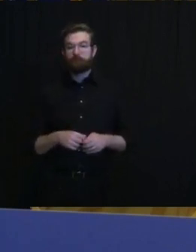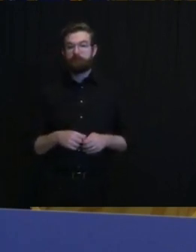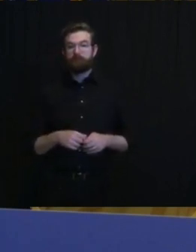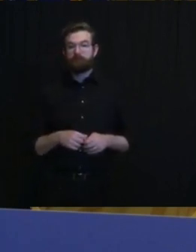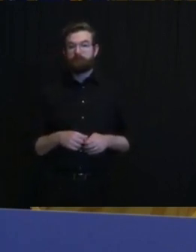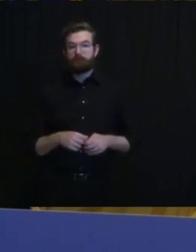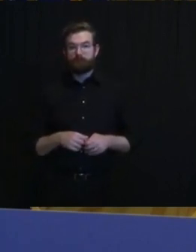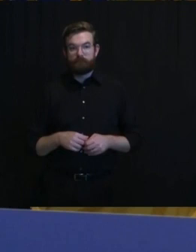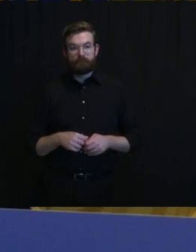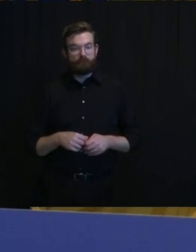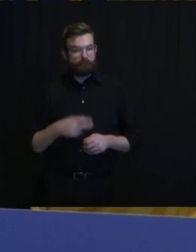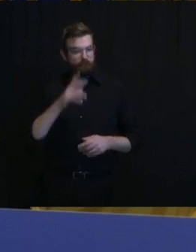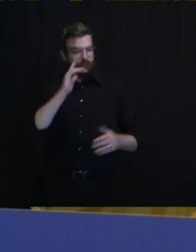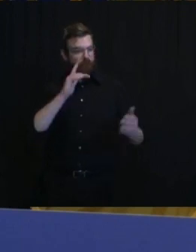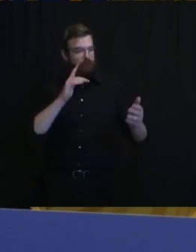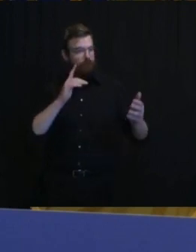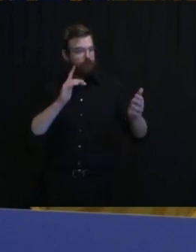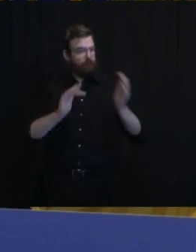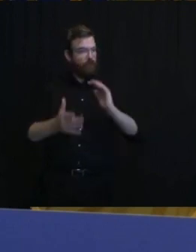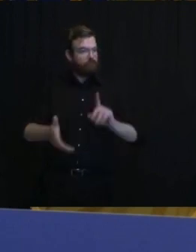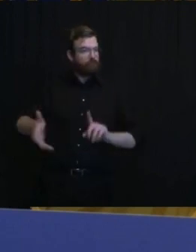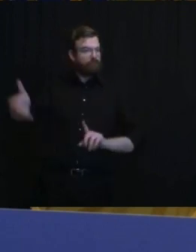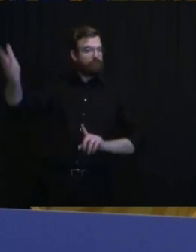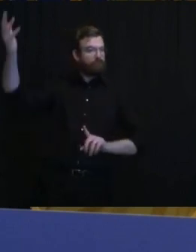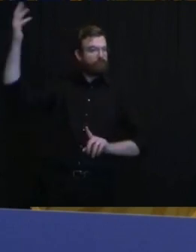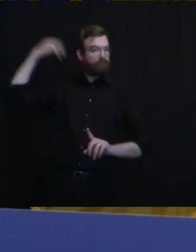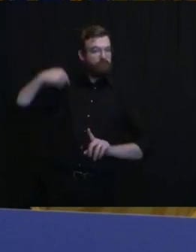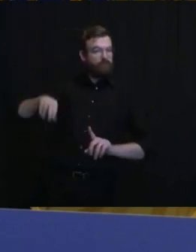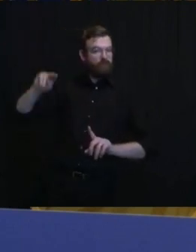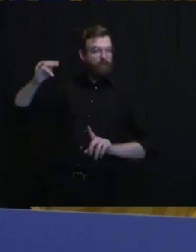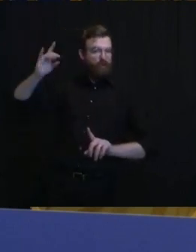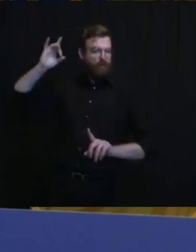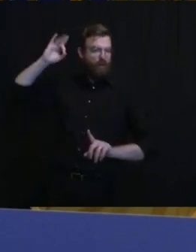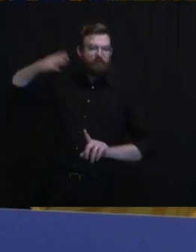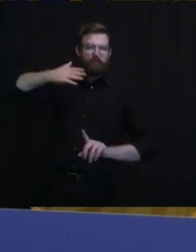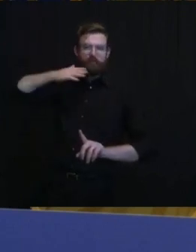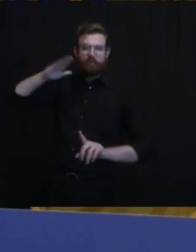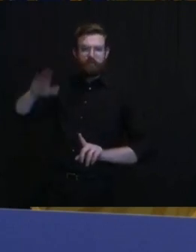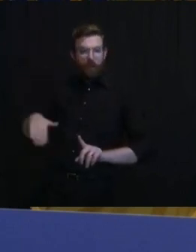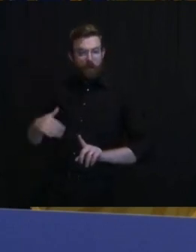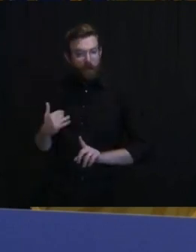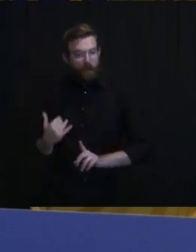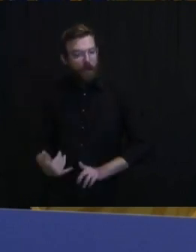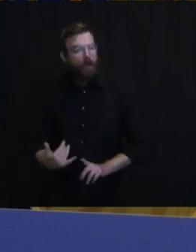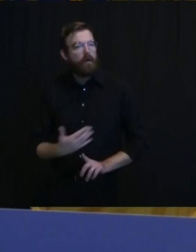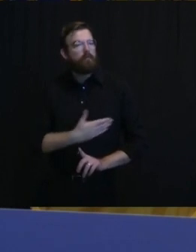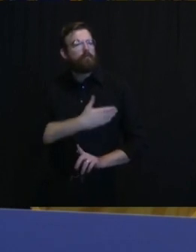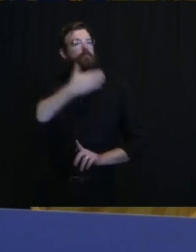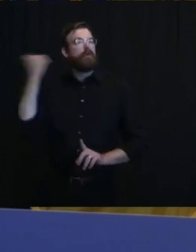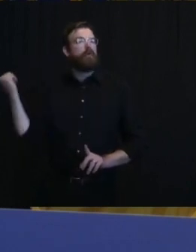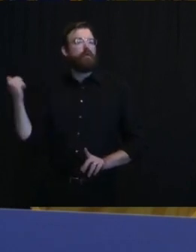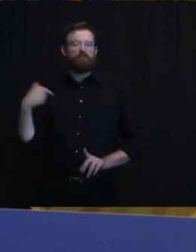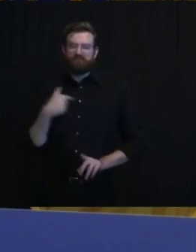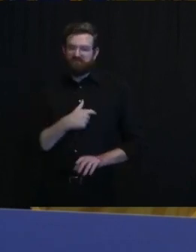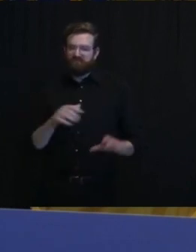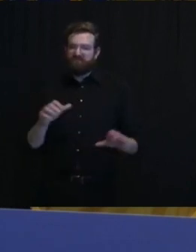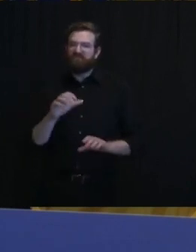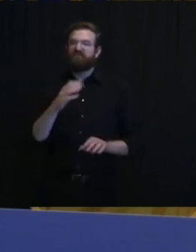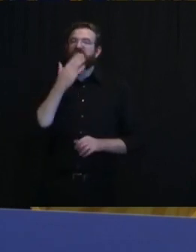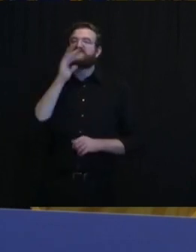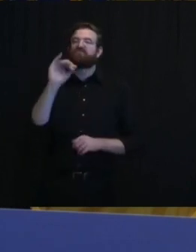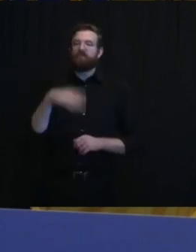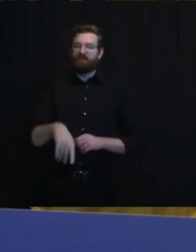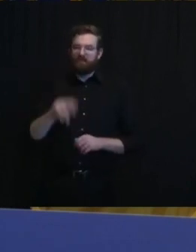a really good job. Everyone's done a really good job with flattening that curve, with really trying to minimize that spread of